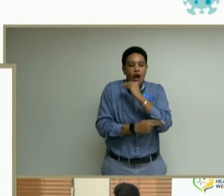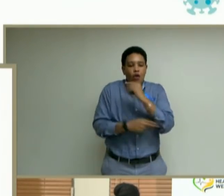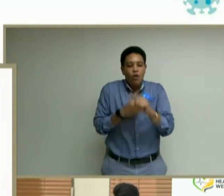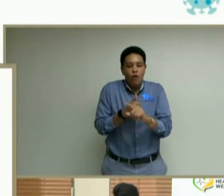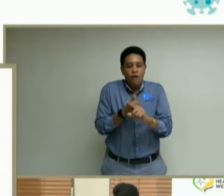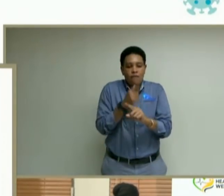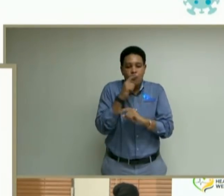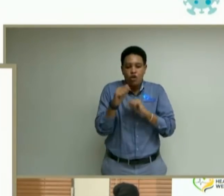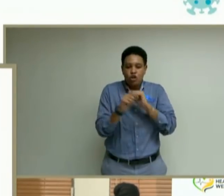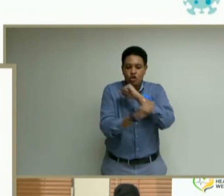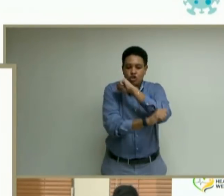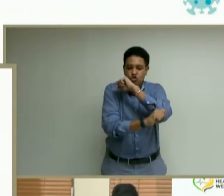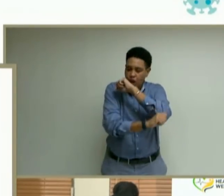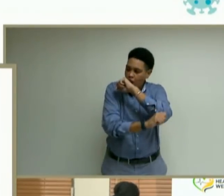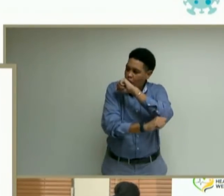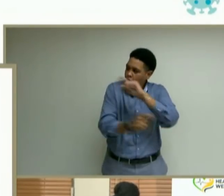Trelawney,